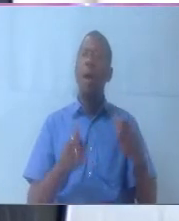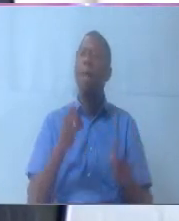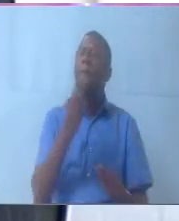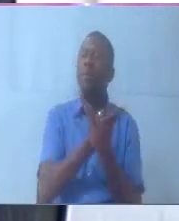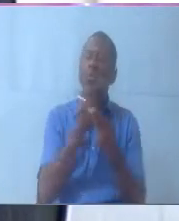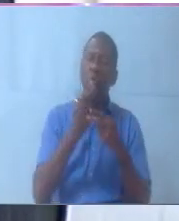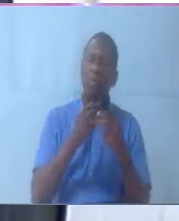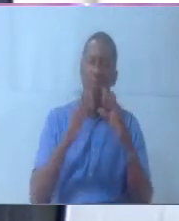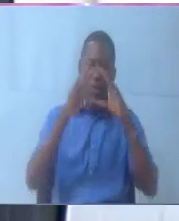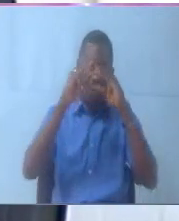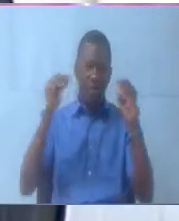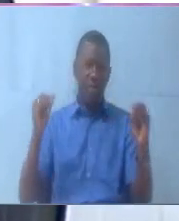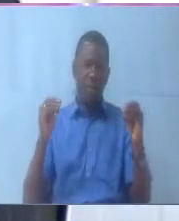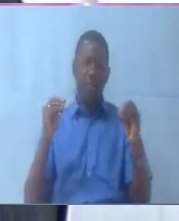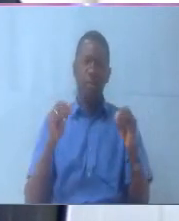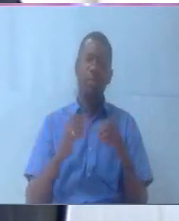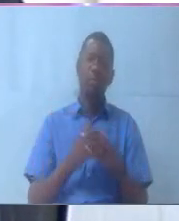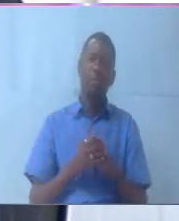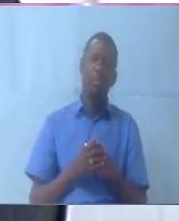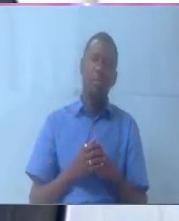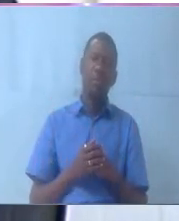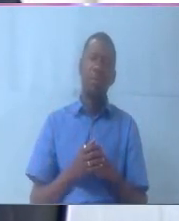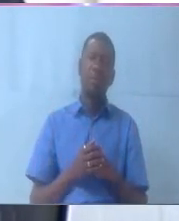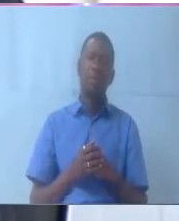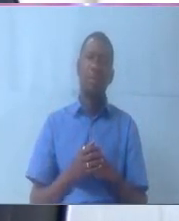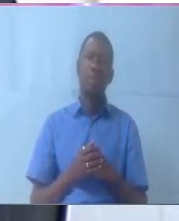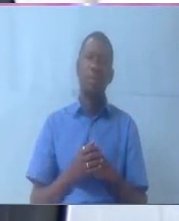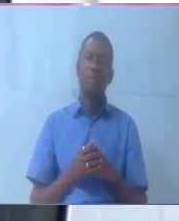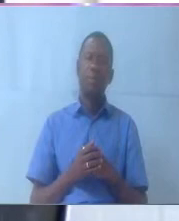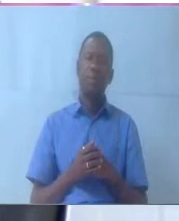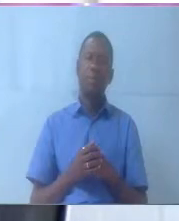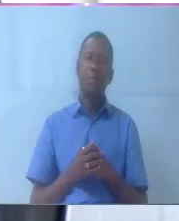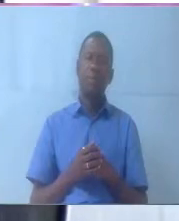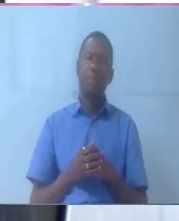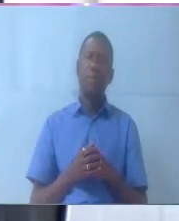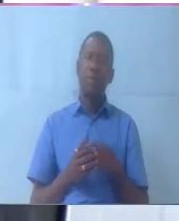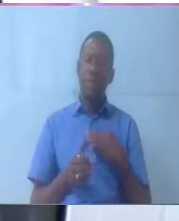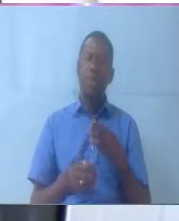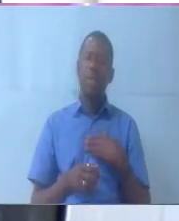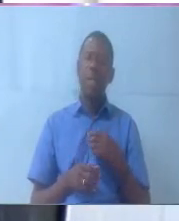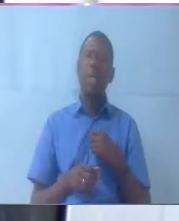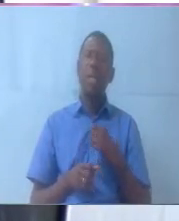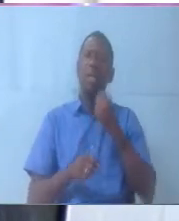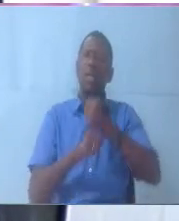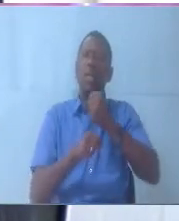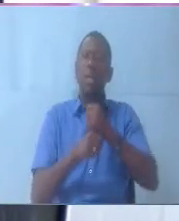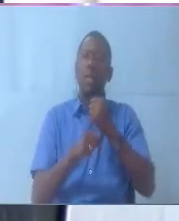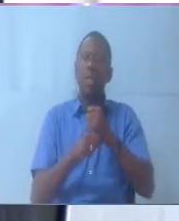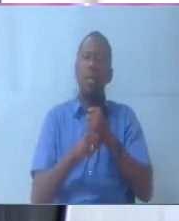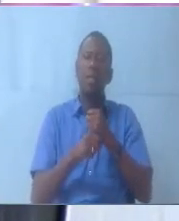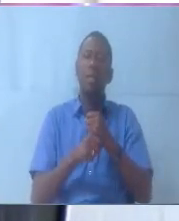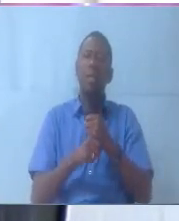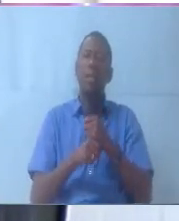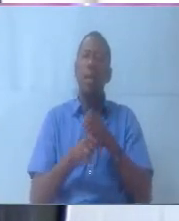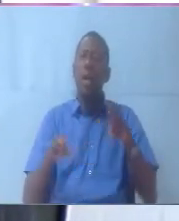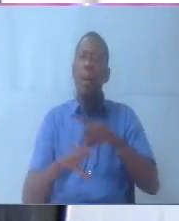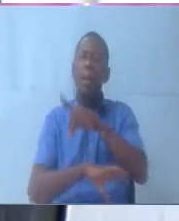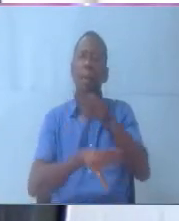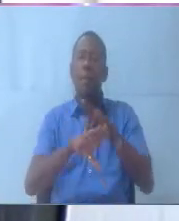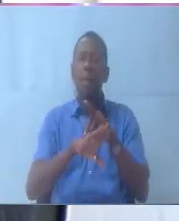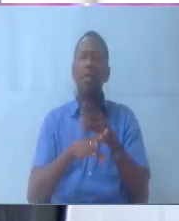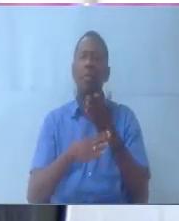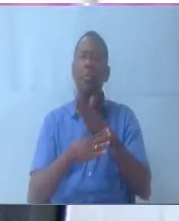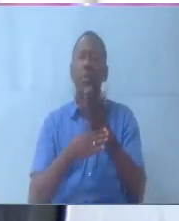he created Sunchu Judam between Farato and Jambur. Ko ay dinkirale lo afaye Jambur